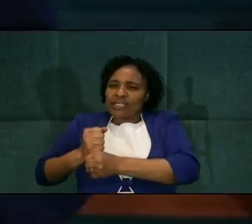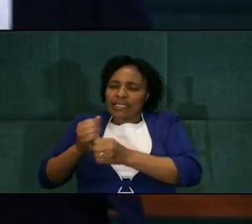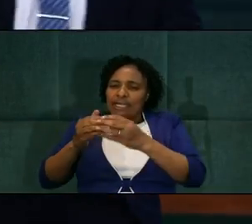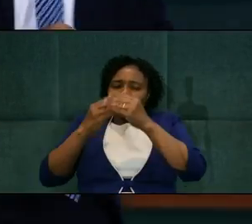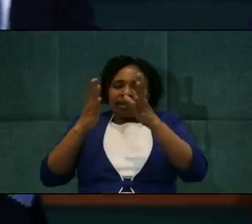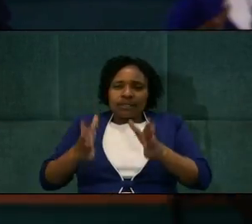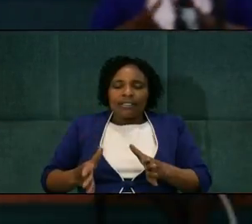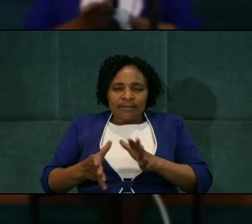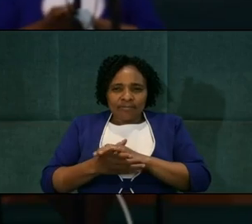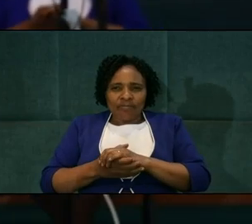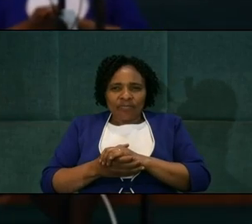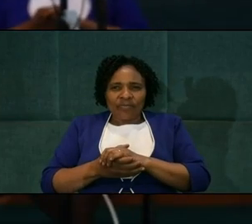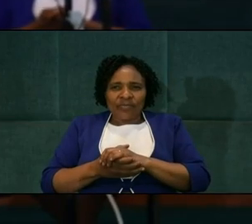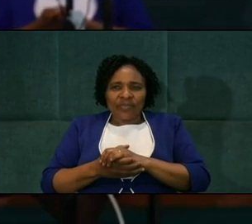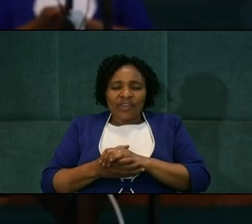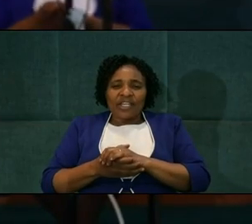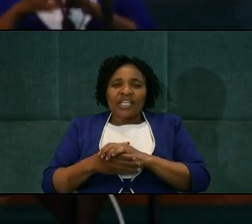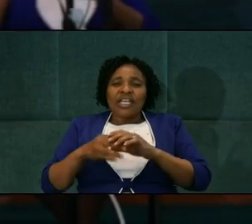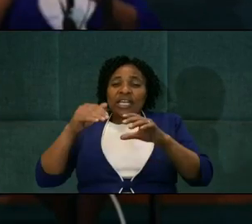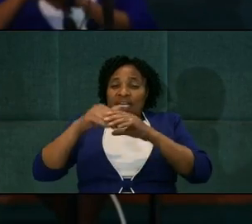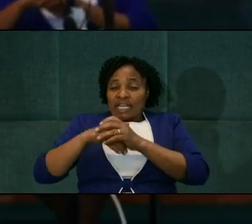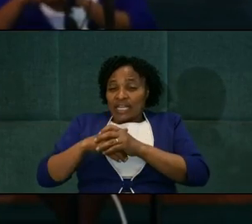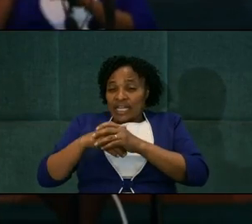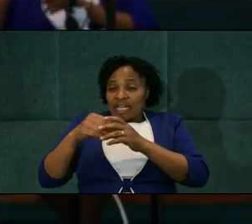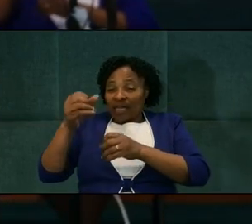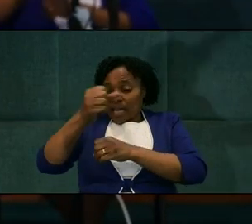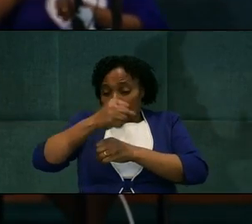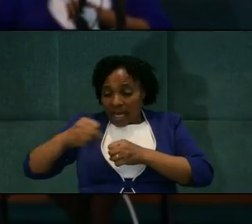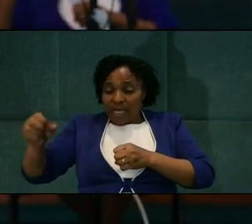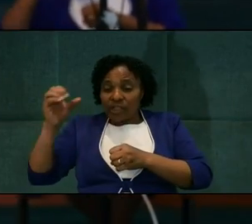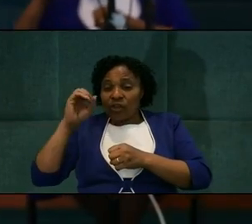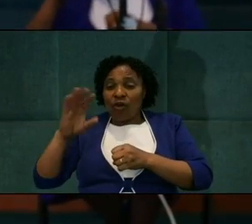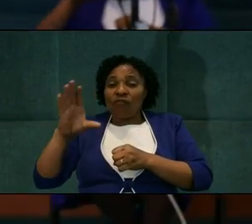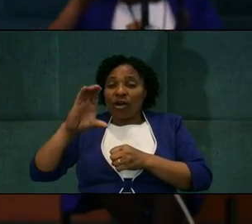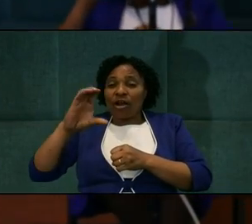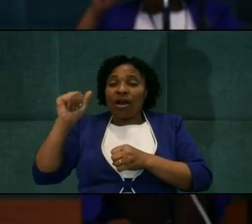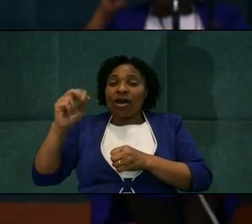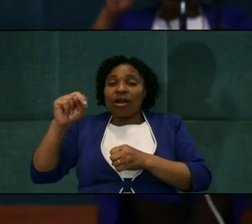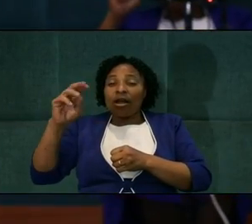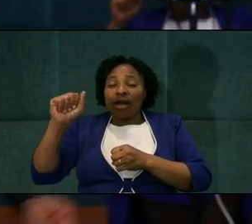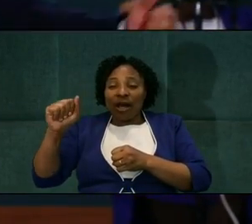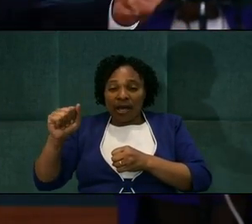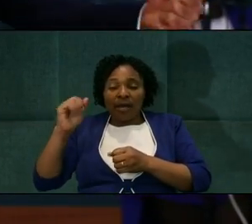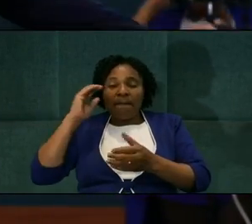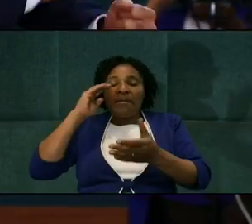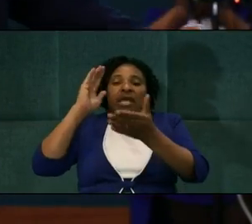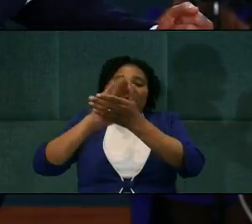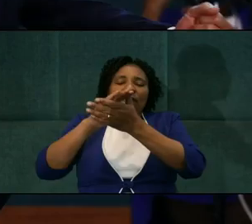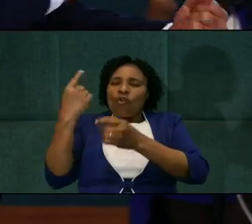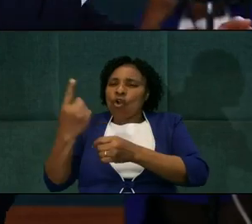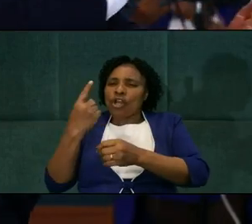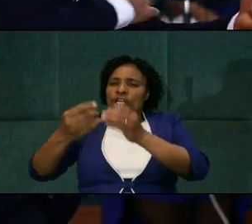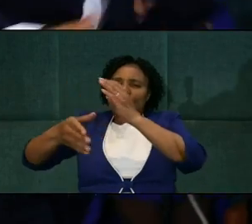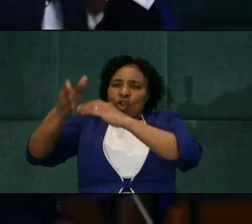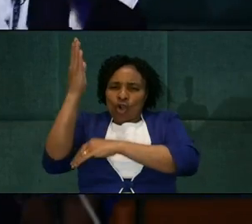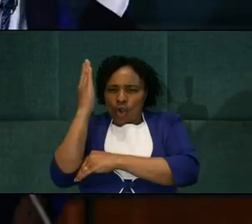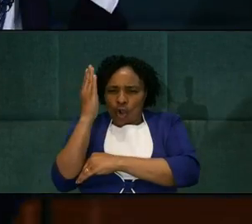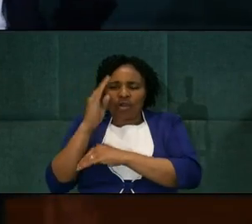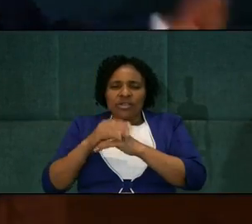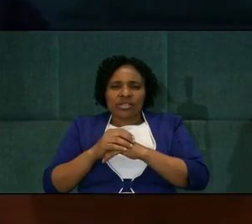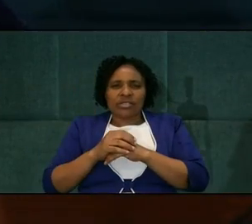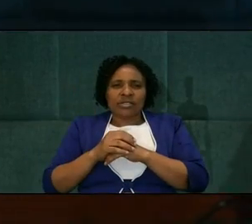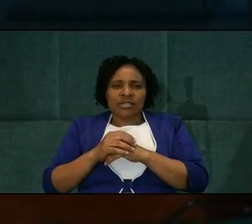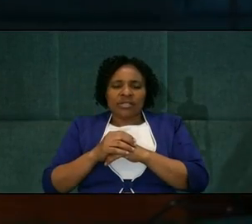get it. On the borders of Canaan, your trust must only be in God, because the arm of flesh